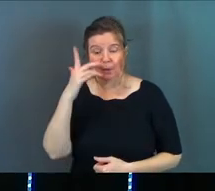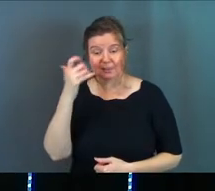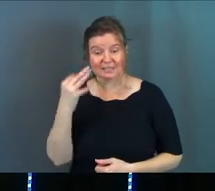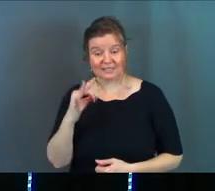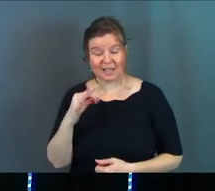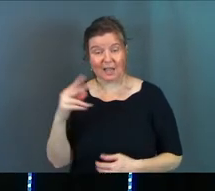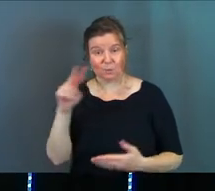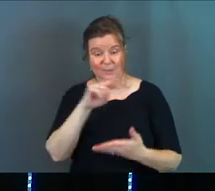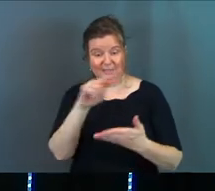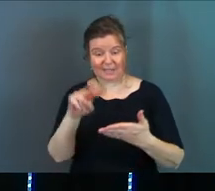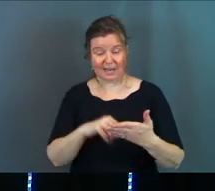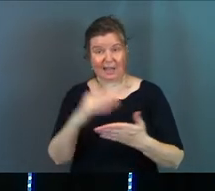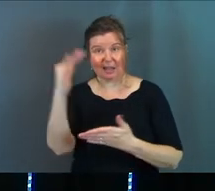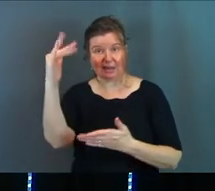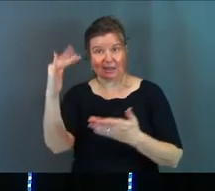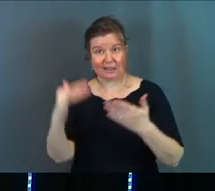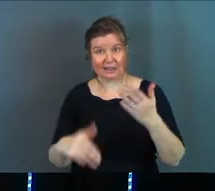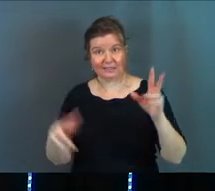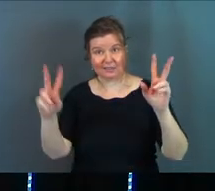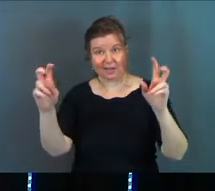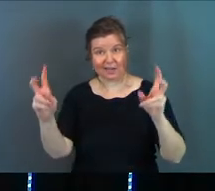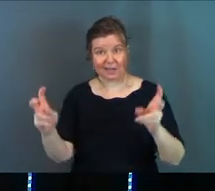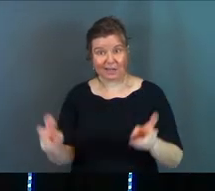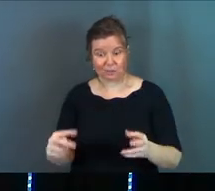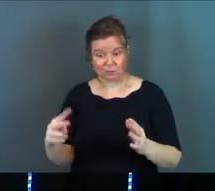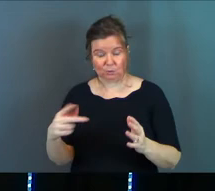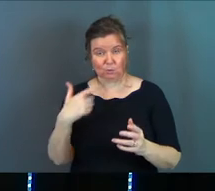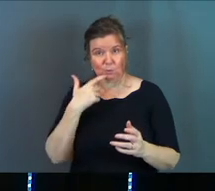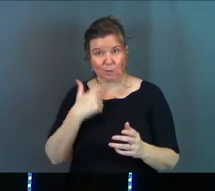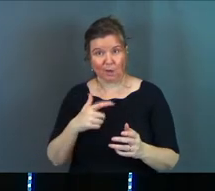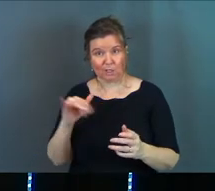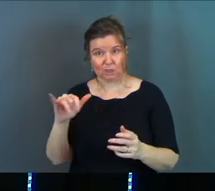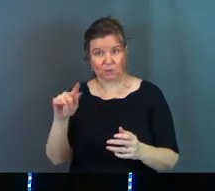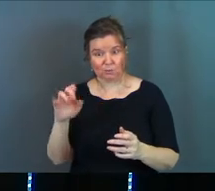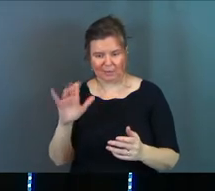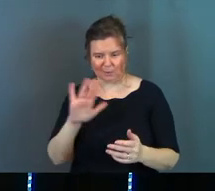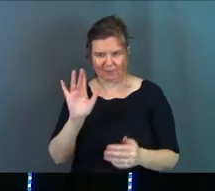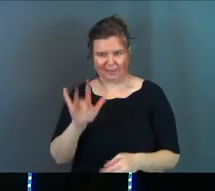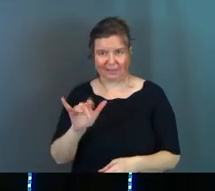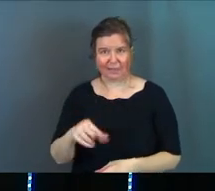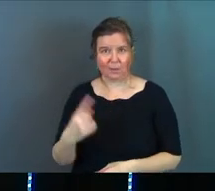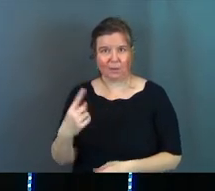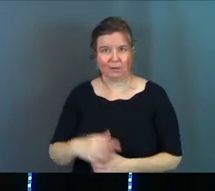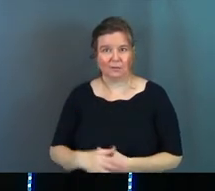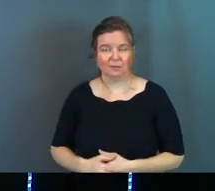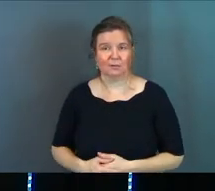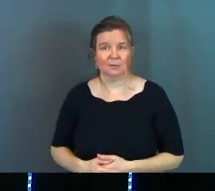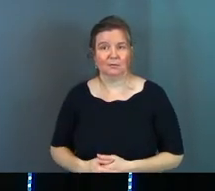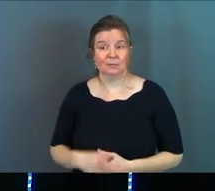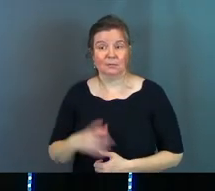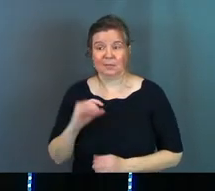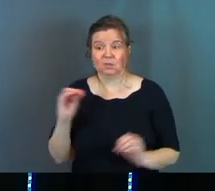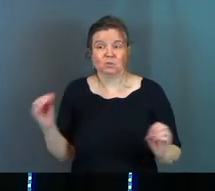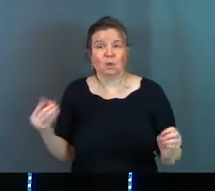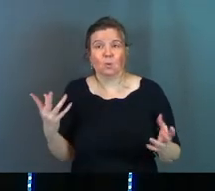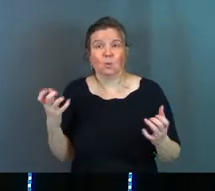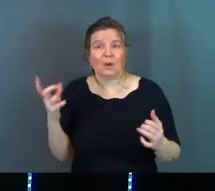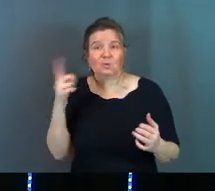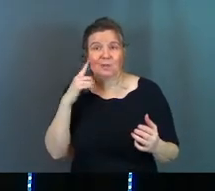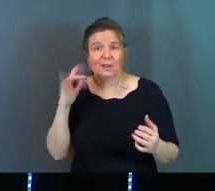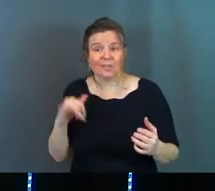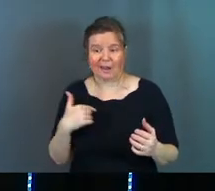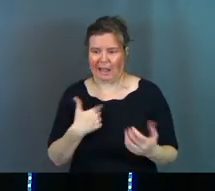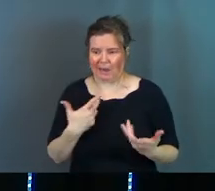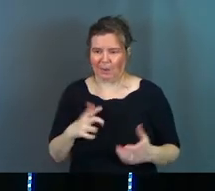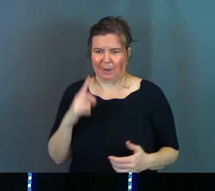Because if I was scanning this in a list of sermon titles on YouTube right now, I would never click this one. Because nobody wants to hear